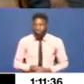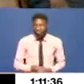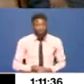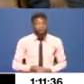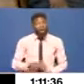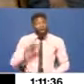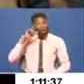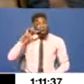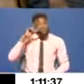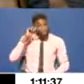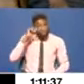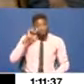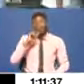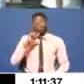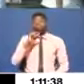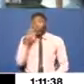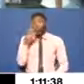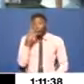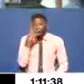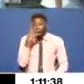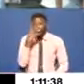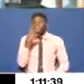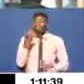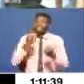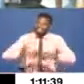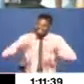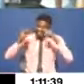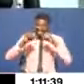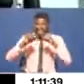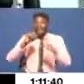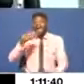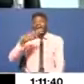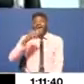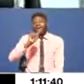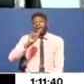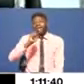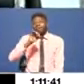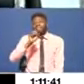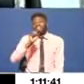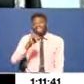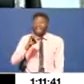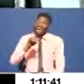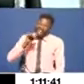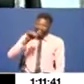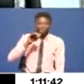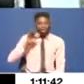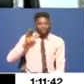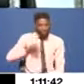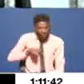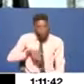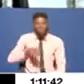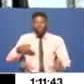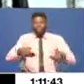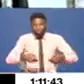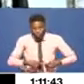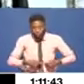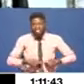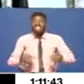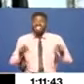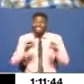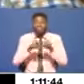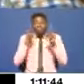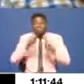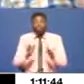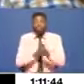Hamid Hamis calling on women, youth and persons with disabilities in the region to register in large